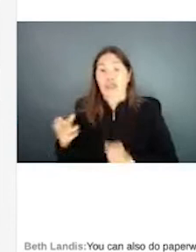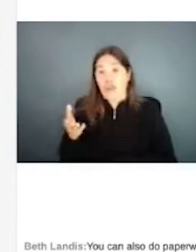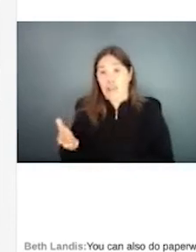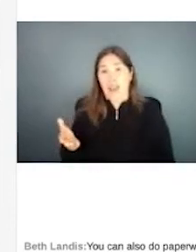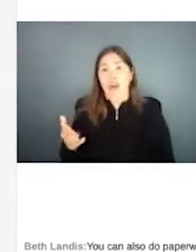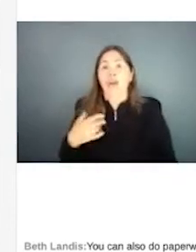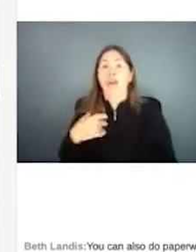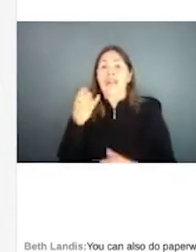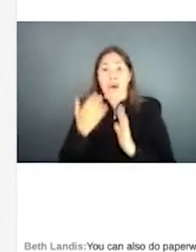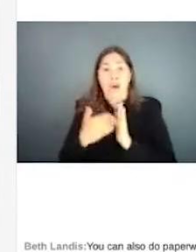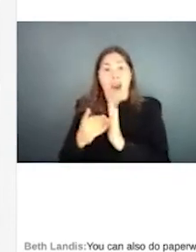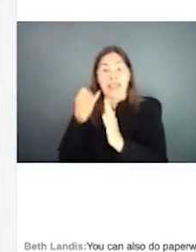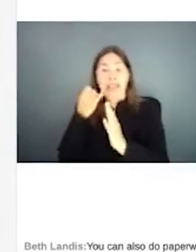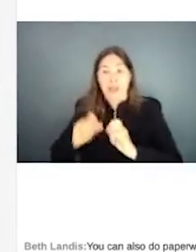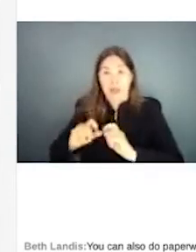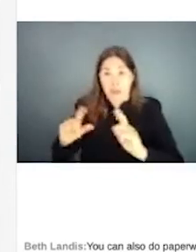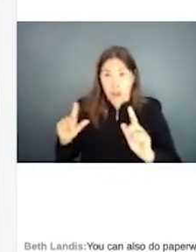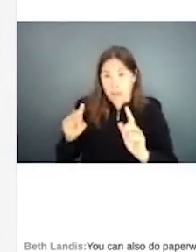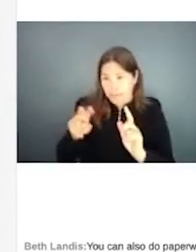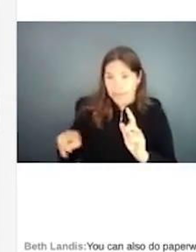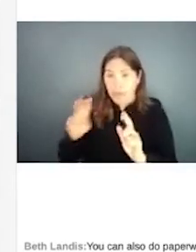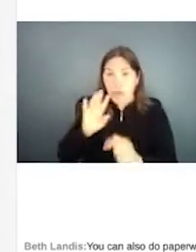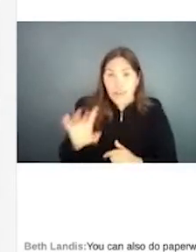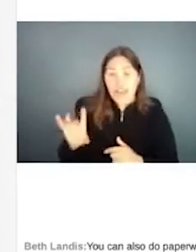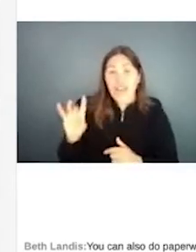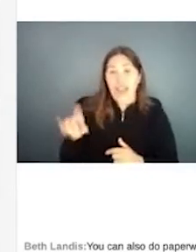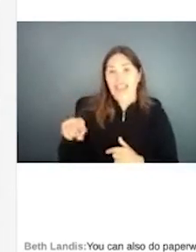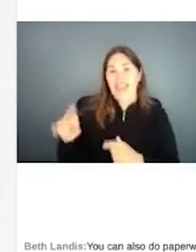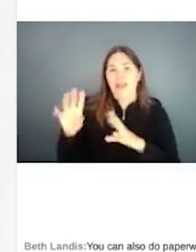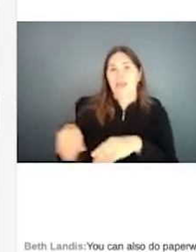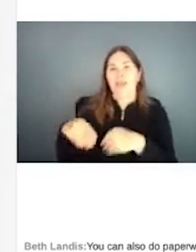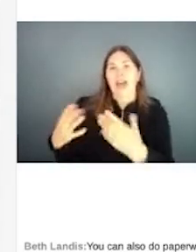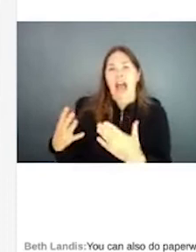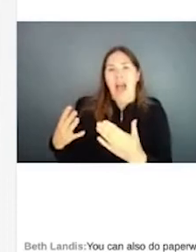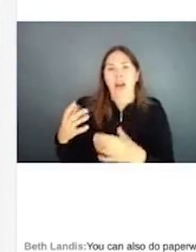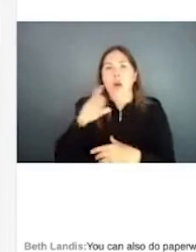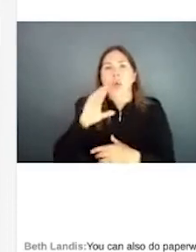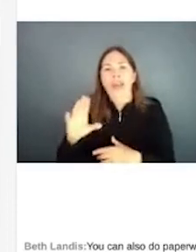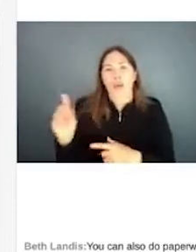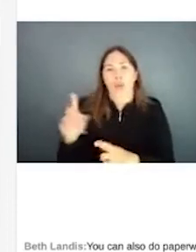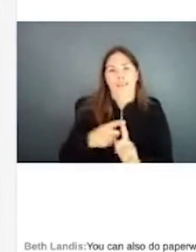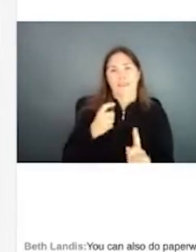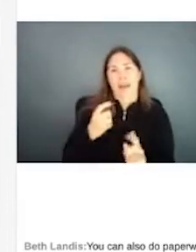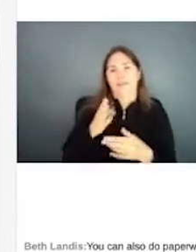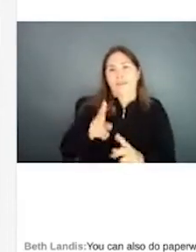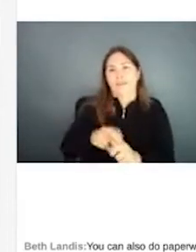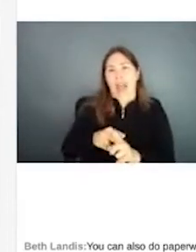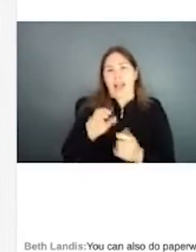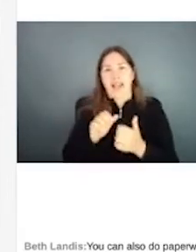Oftentimes, if you go in, you'll find that they provide you with the source files. So this